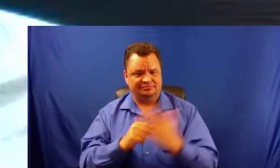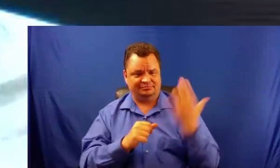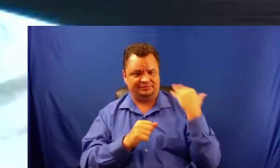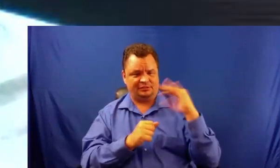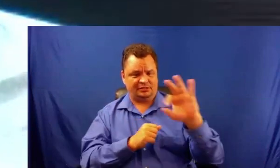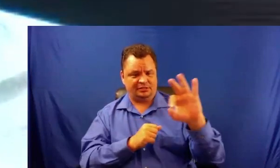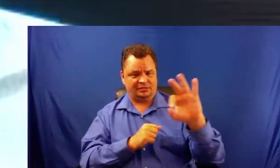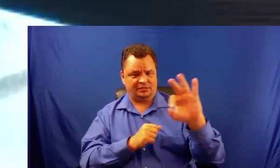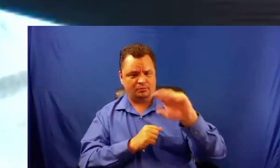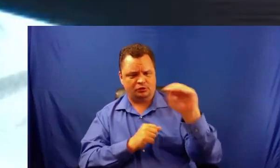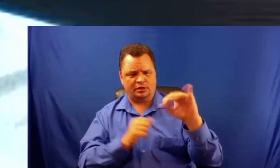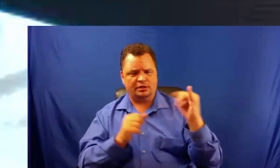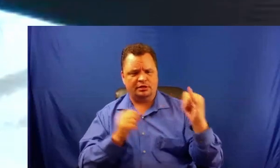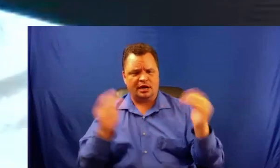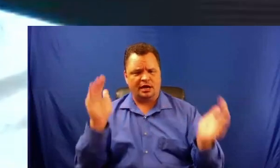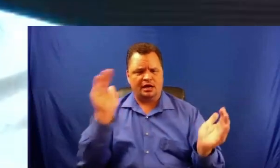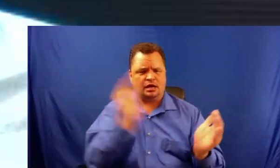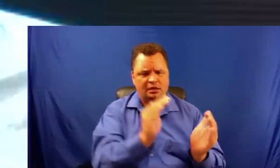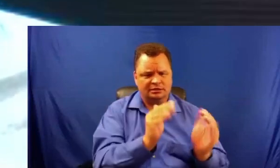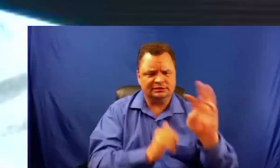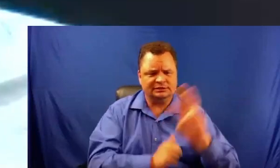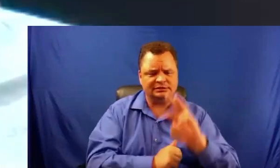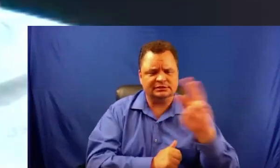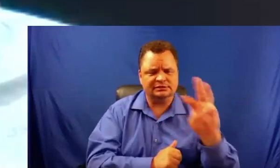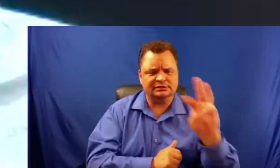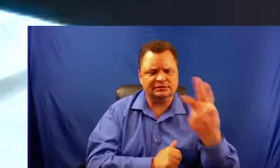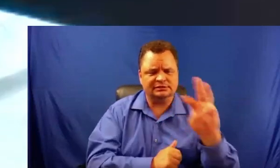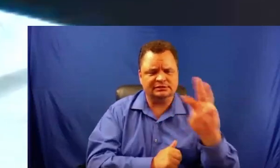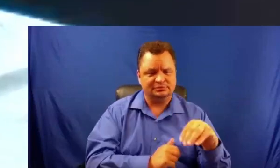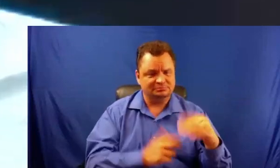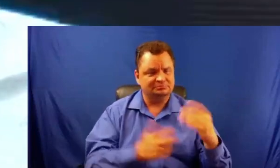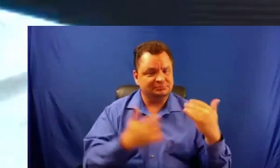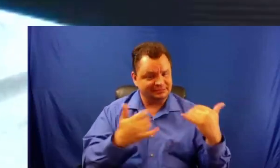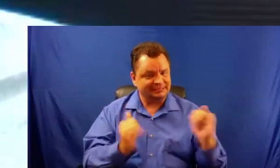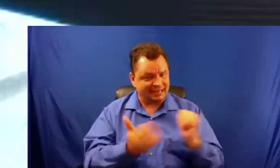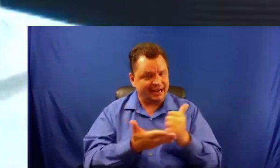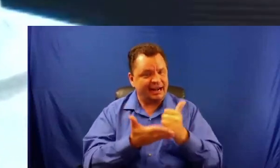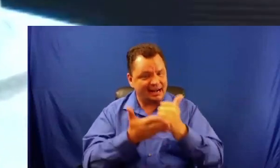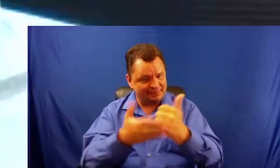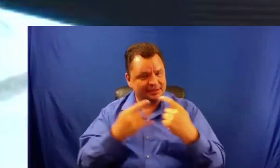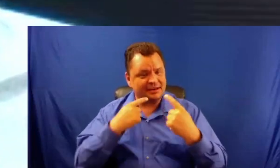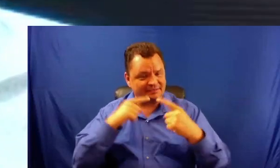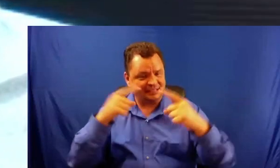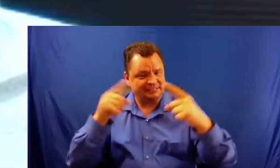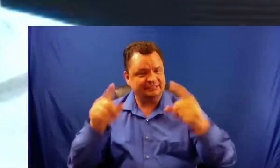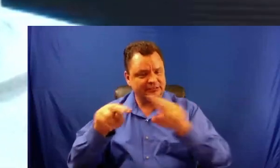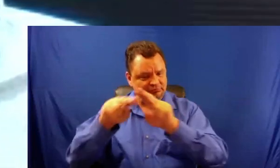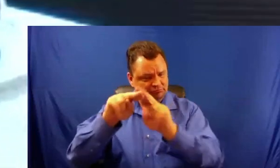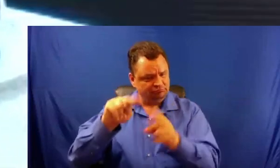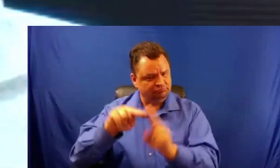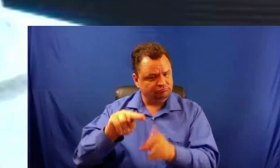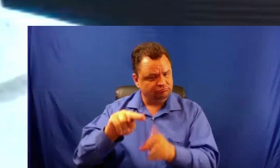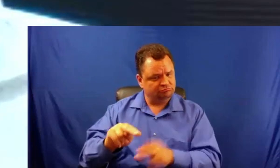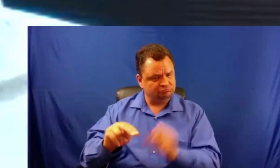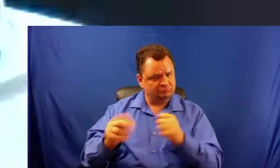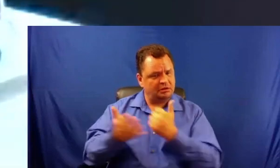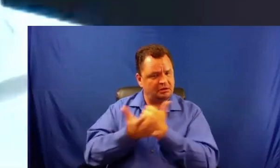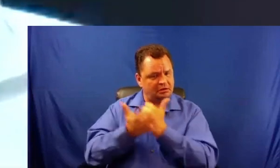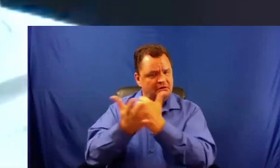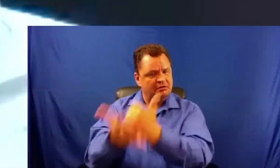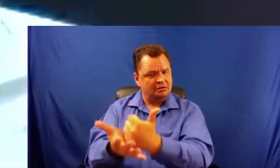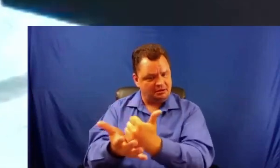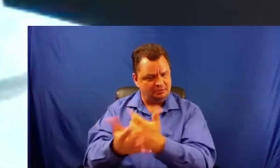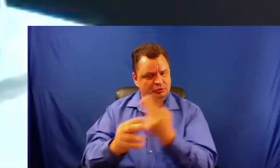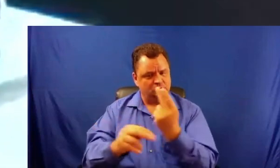with the Delta variant. So while it's still helping, it has dropped in its effectiveness, and it's still actually, you said the vaccinated people are able to